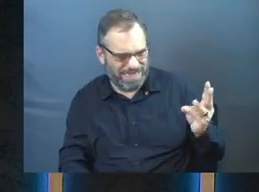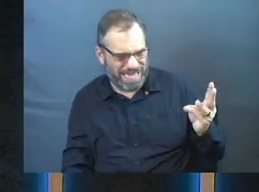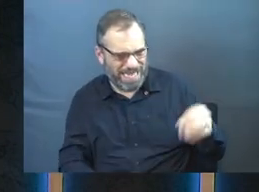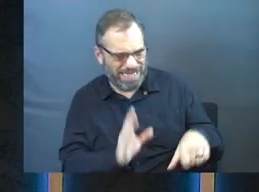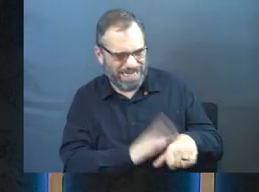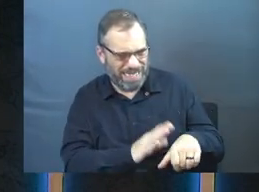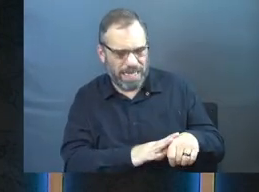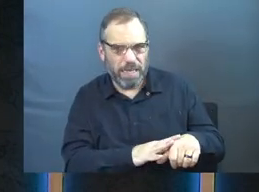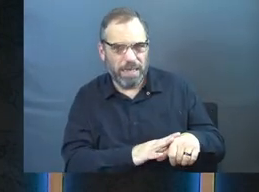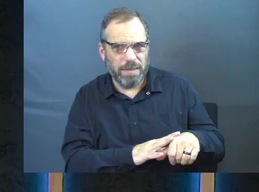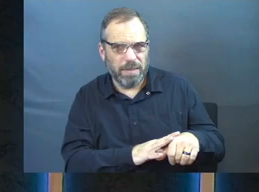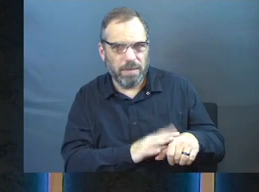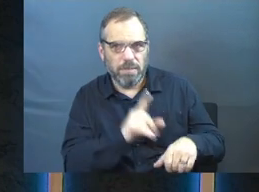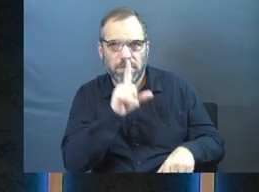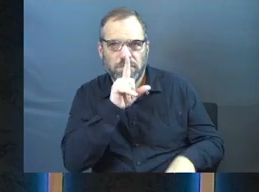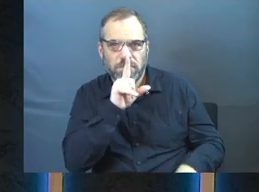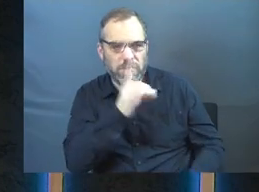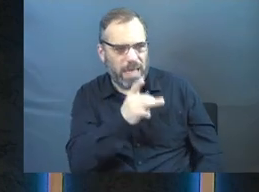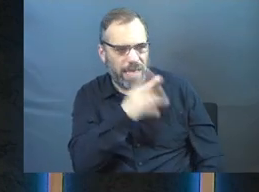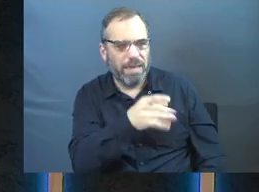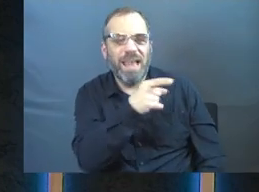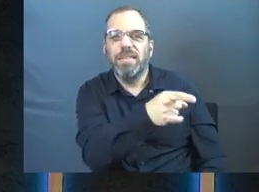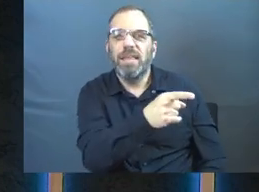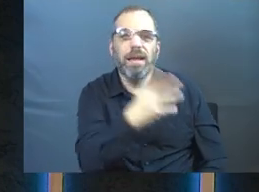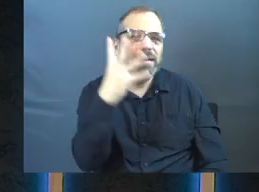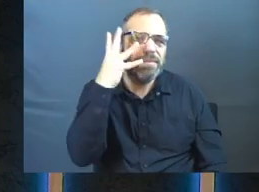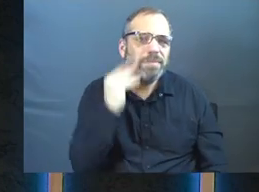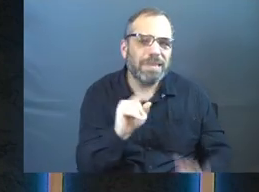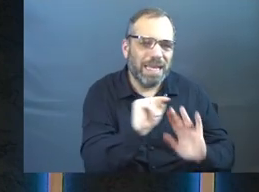just say, I don't hate them. They're in a place.